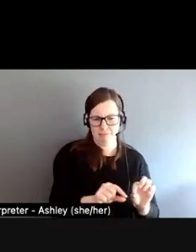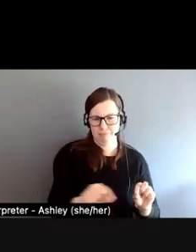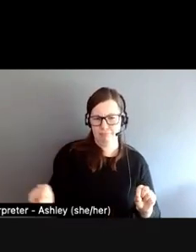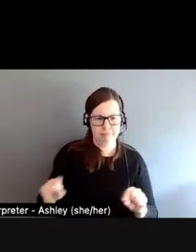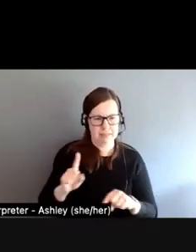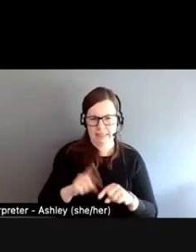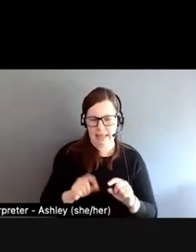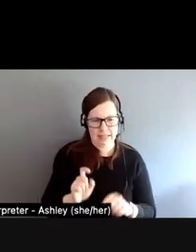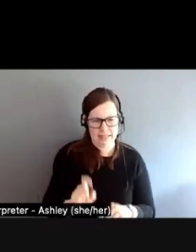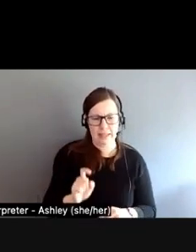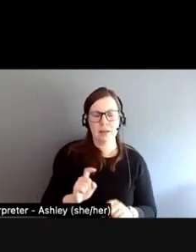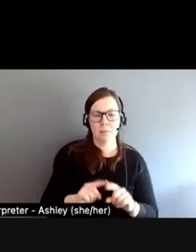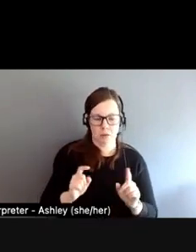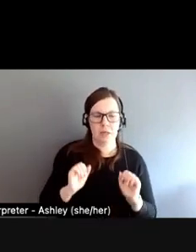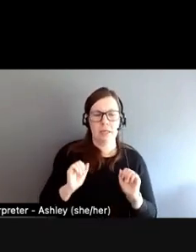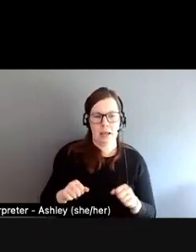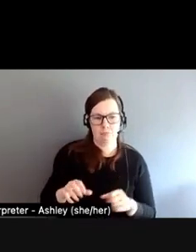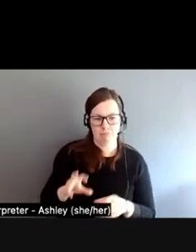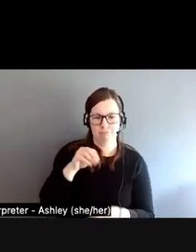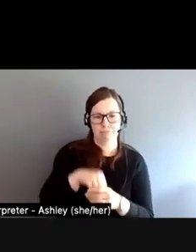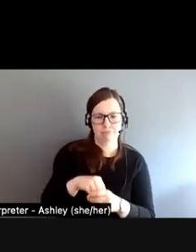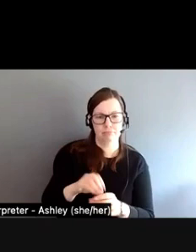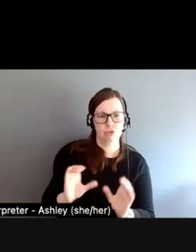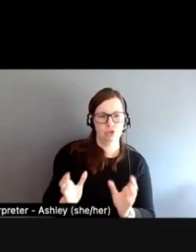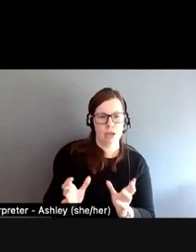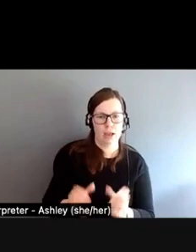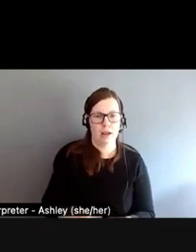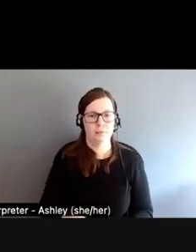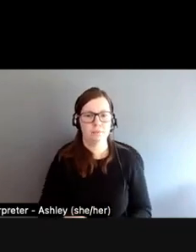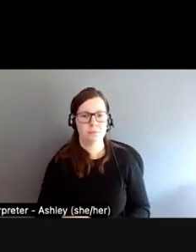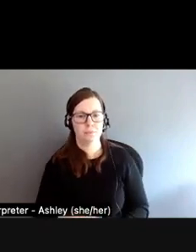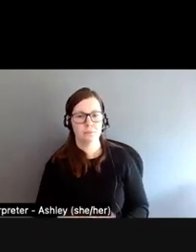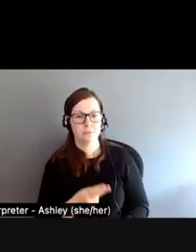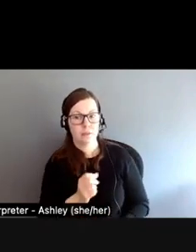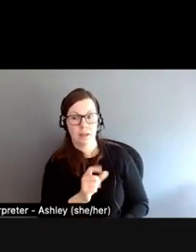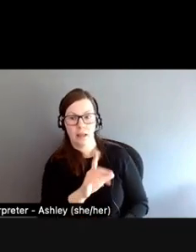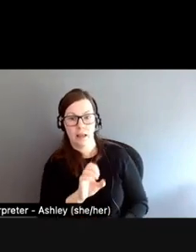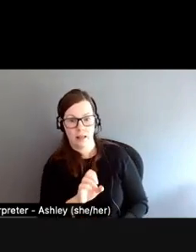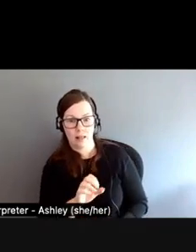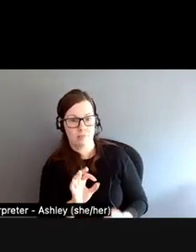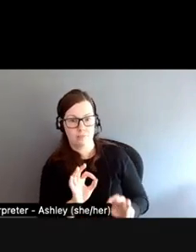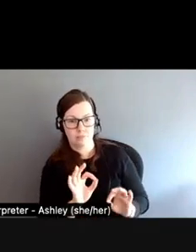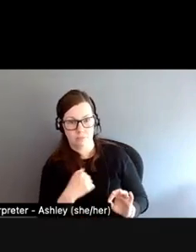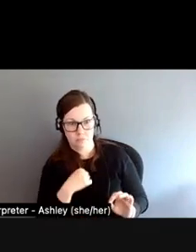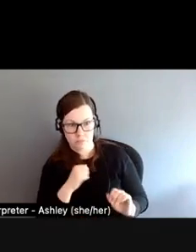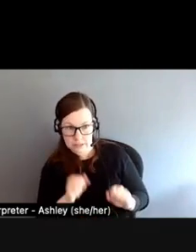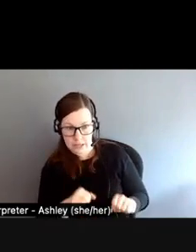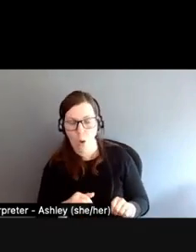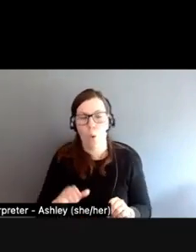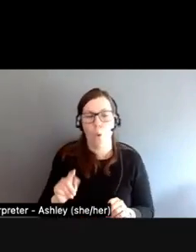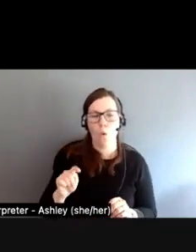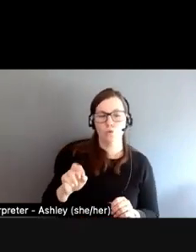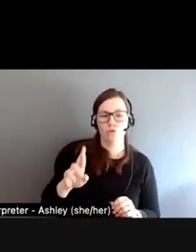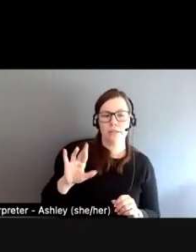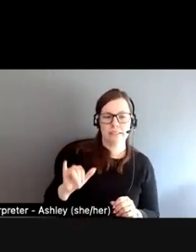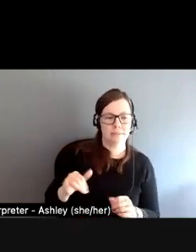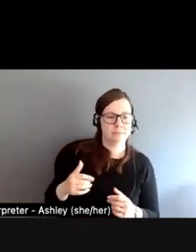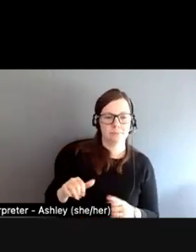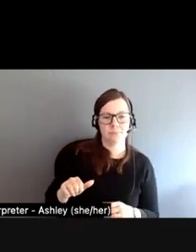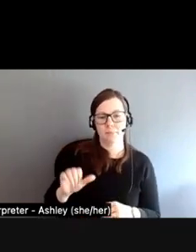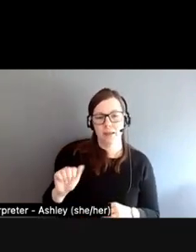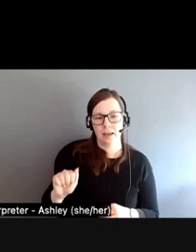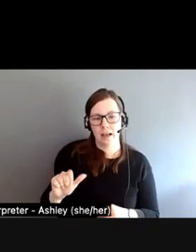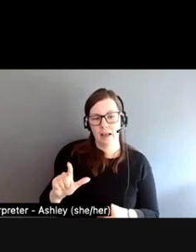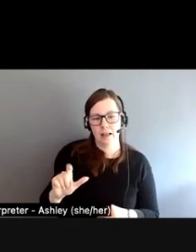as well if you want. Okay. She's put it in the chat, so if you want to see the video they made, the TikTok that they made, that's